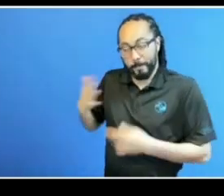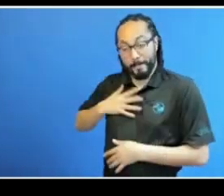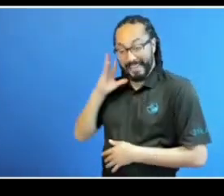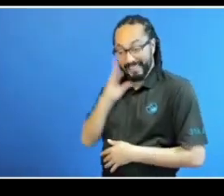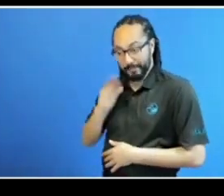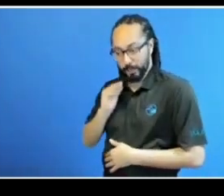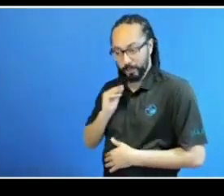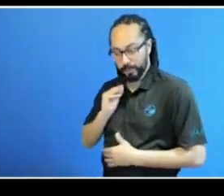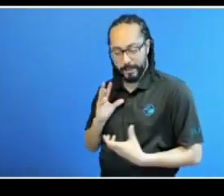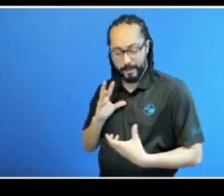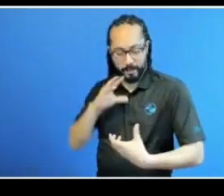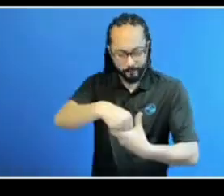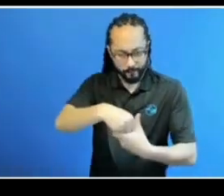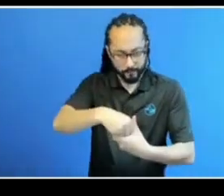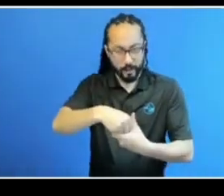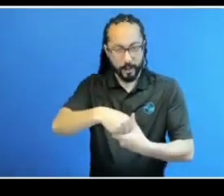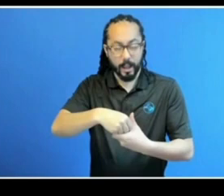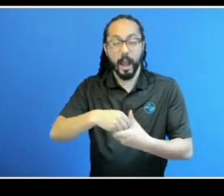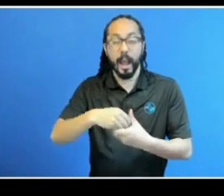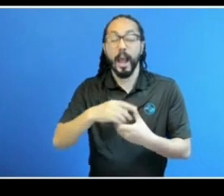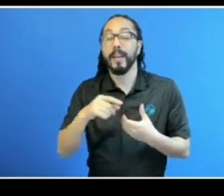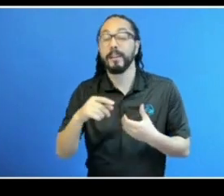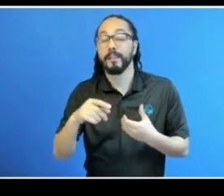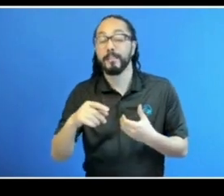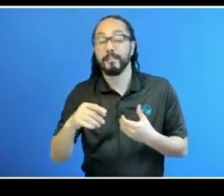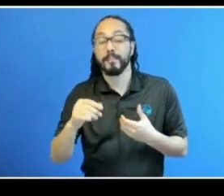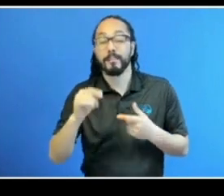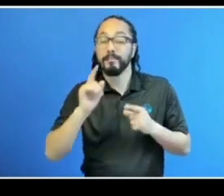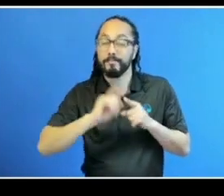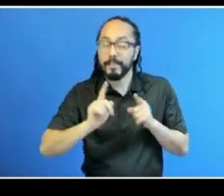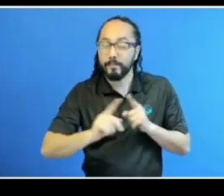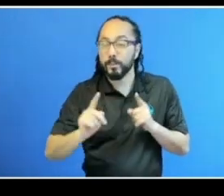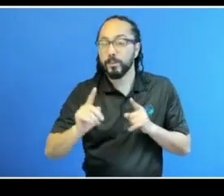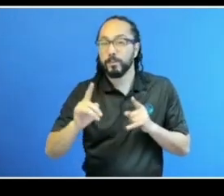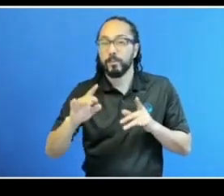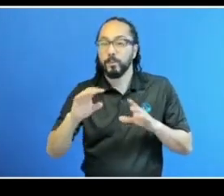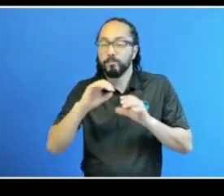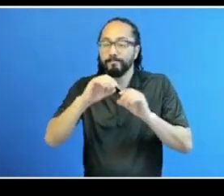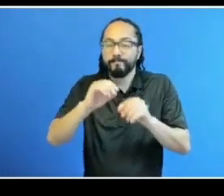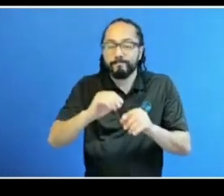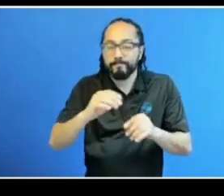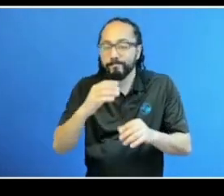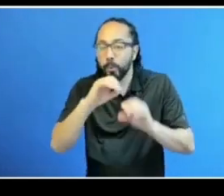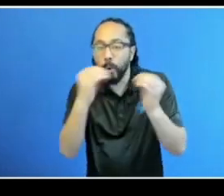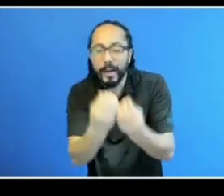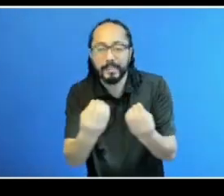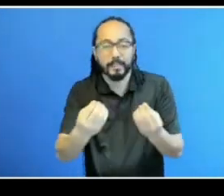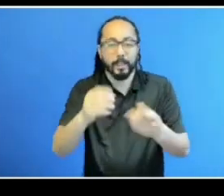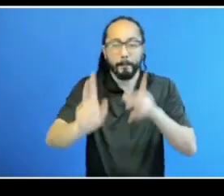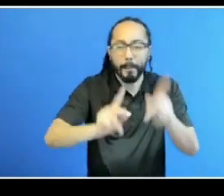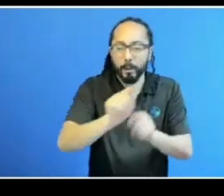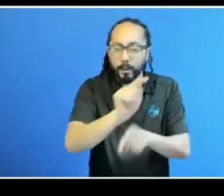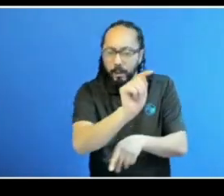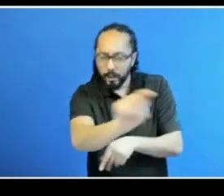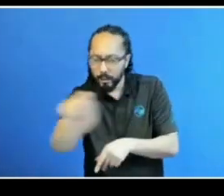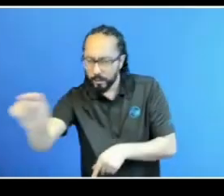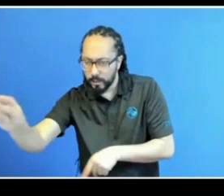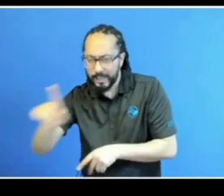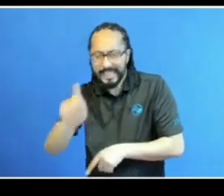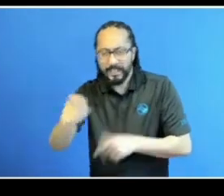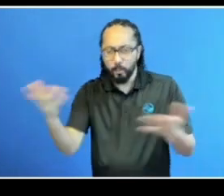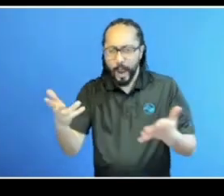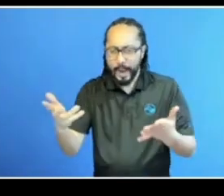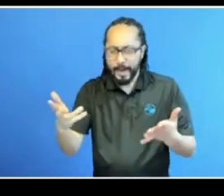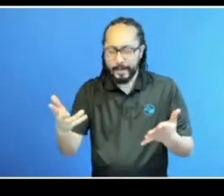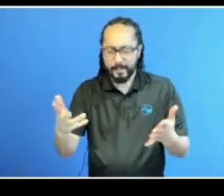workplace. What are the needs of the organizations that I want to kind of work with? And so it's been super helpful